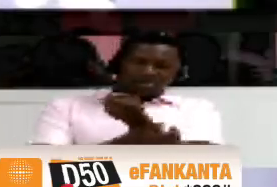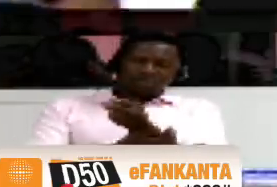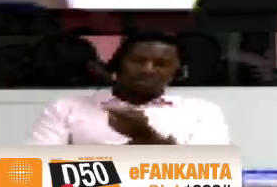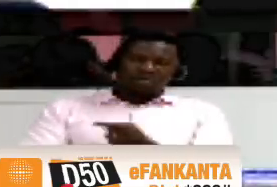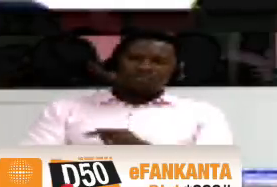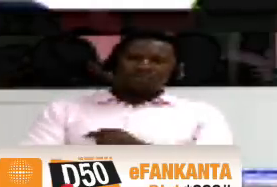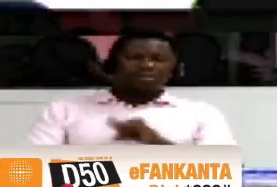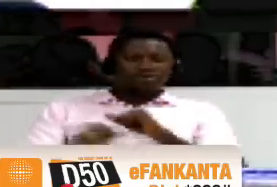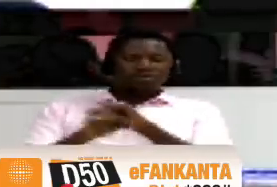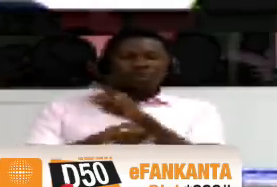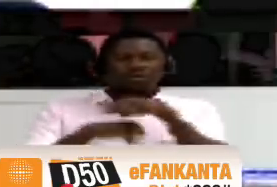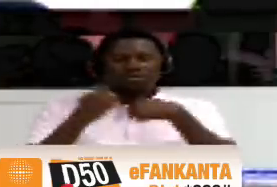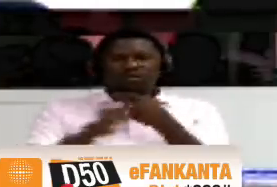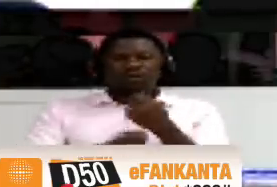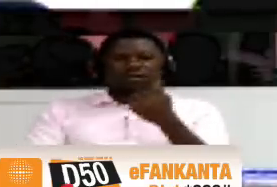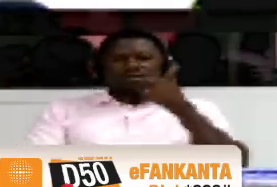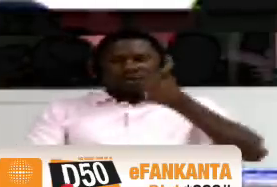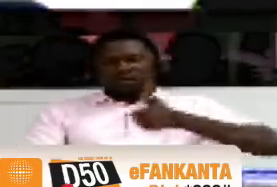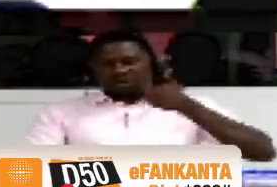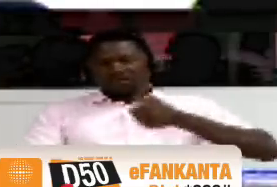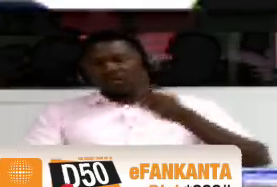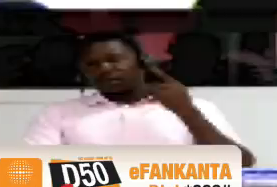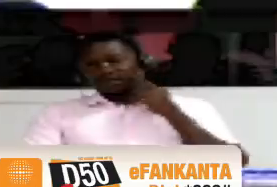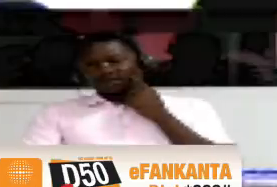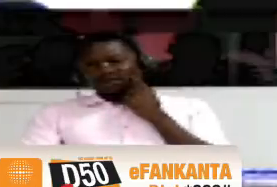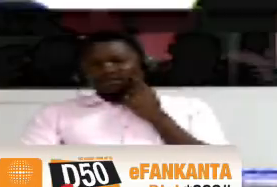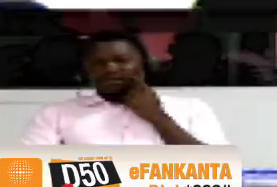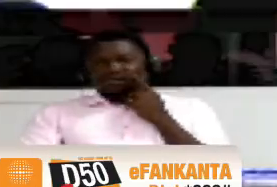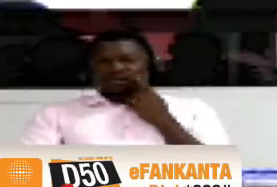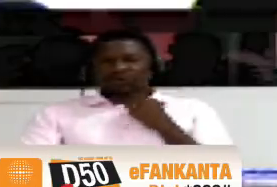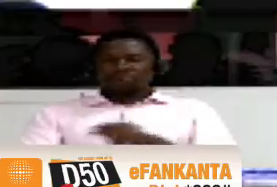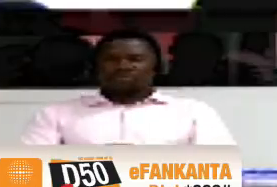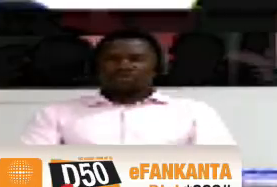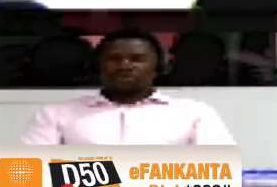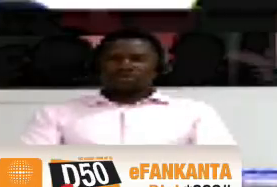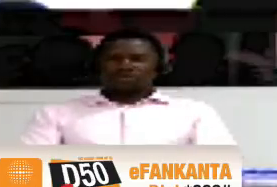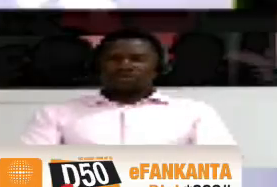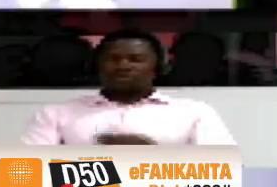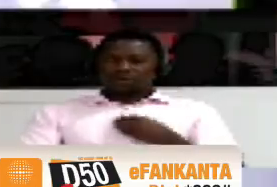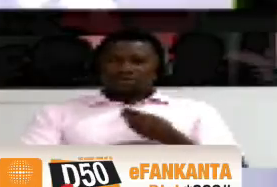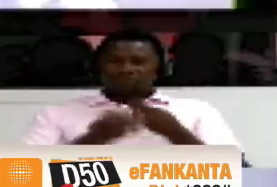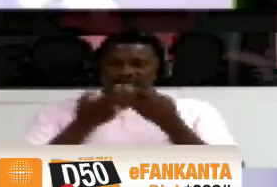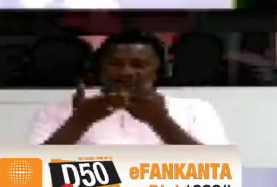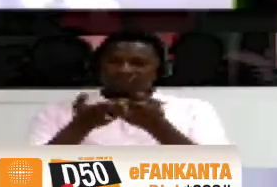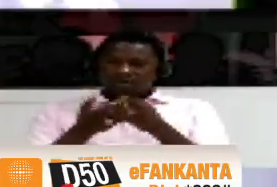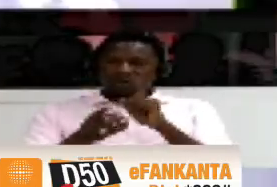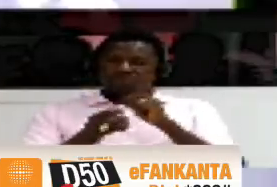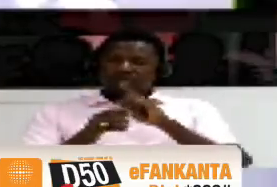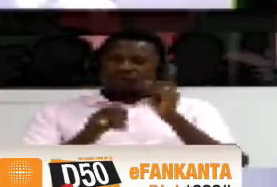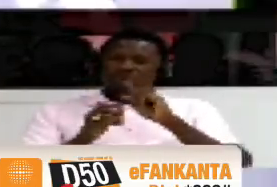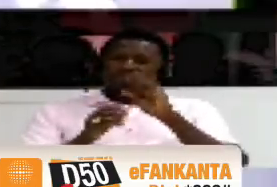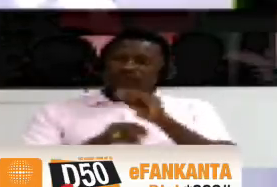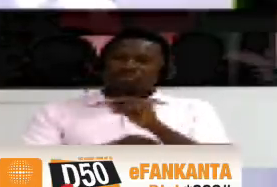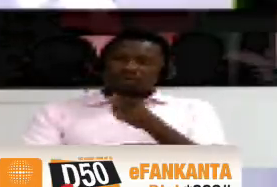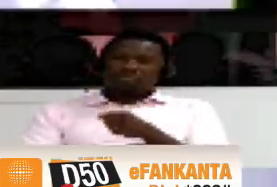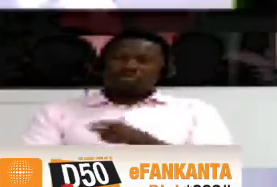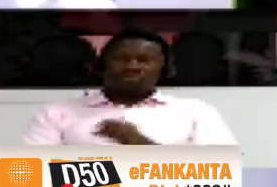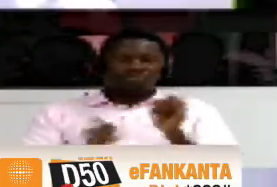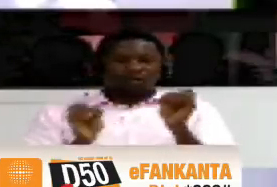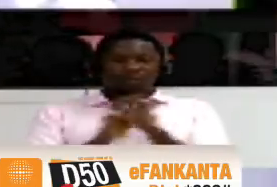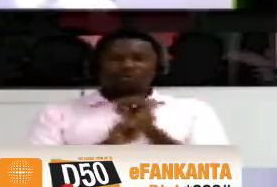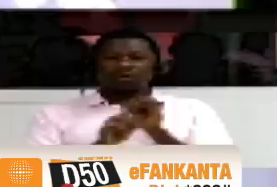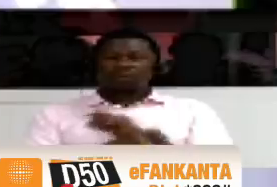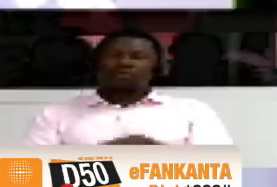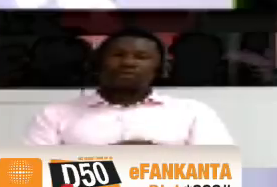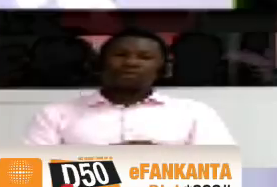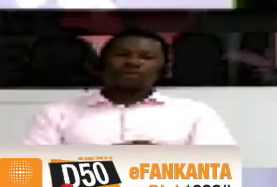Were you charged at any point? I could not remember. We were by a team of